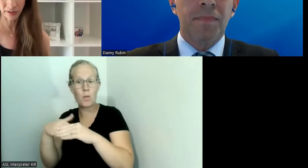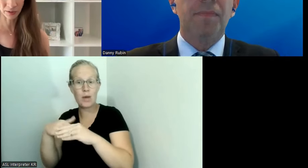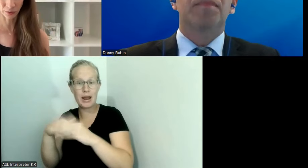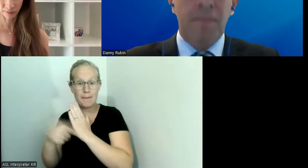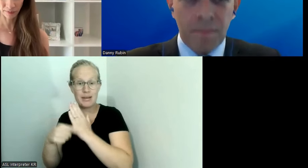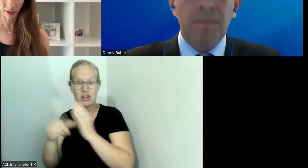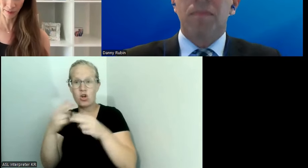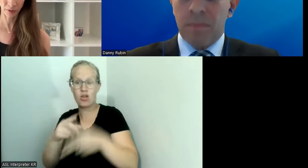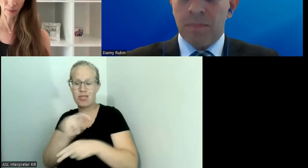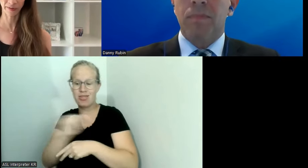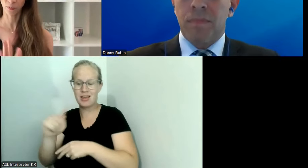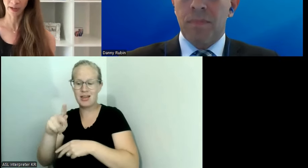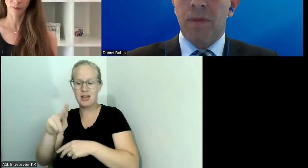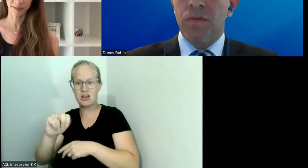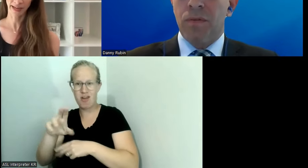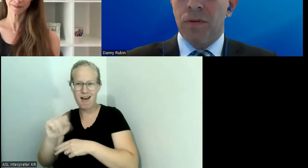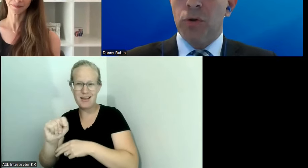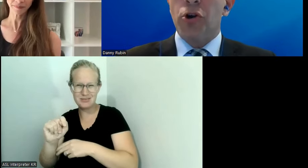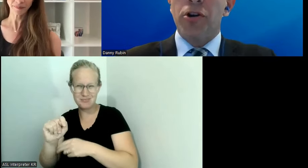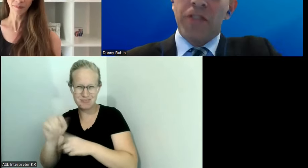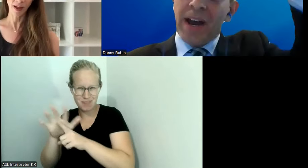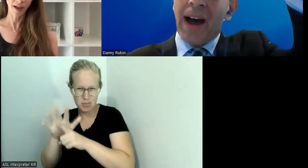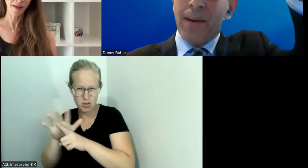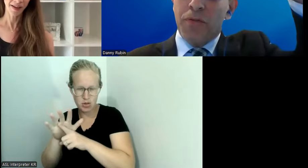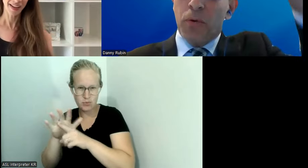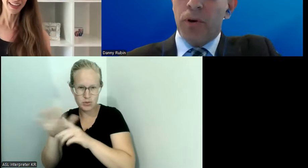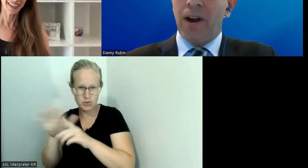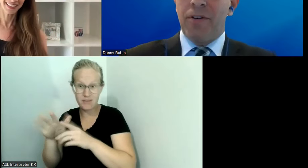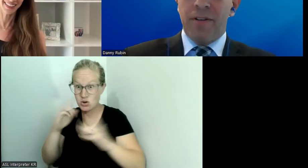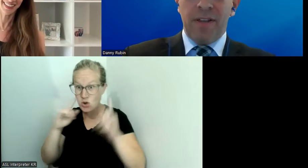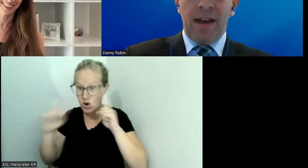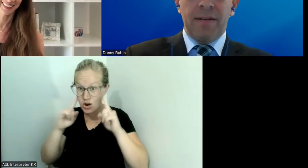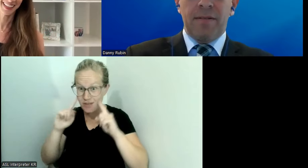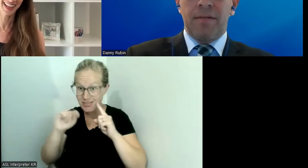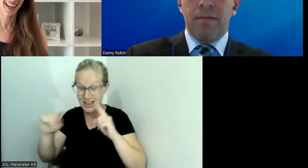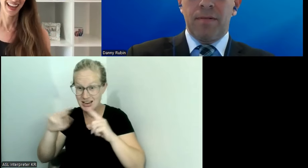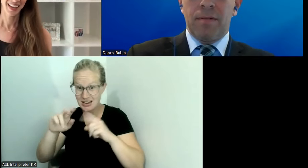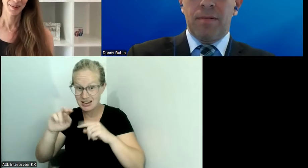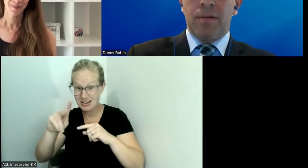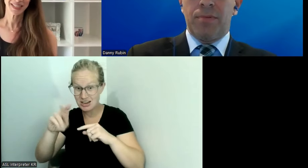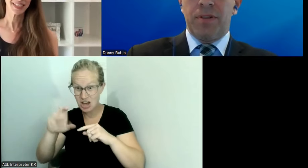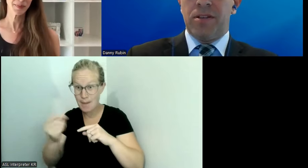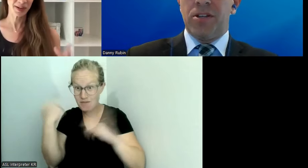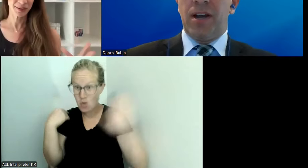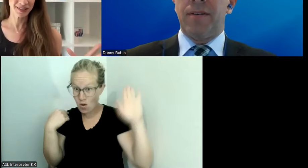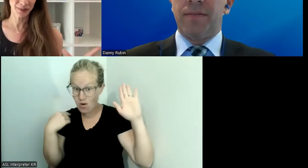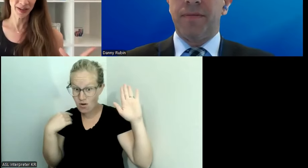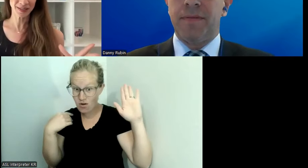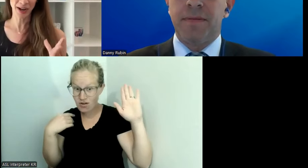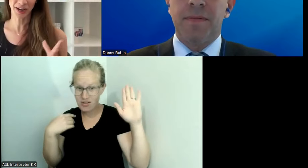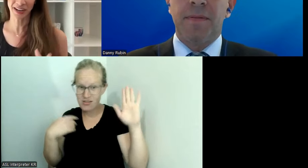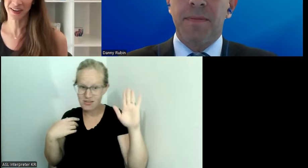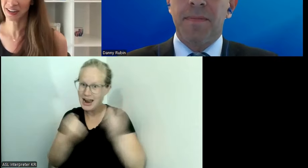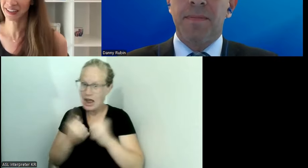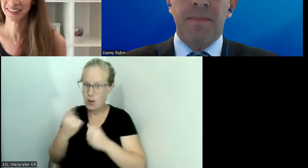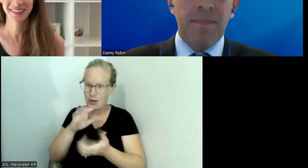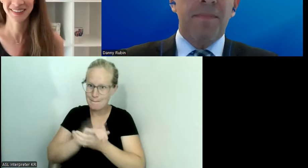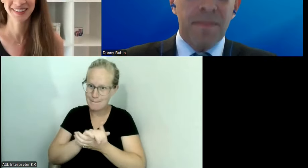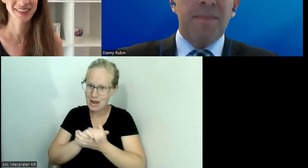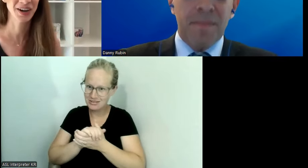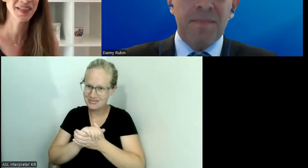knot. It's also a pretty well-known wedding website. Who's heard of the knot before I've heard of that. Basically anybody who gets married